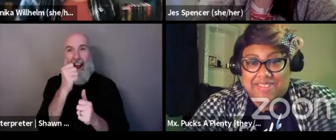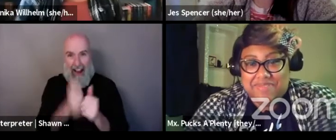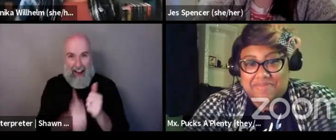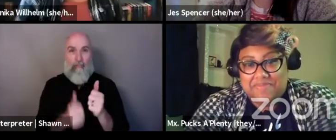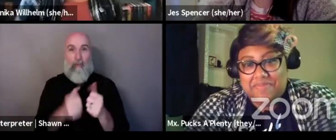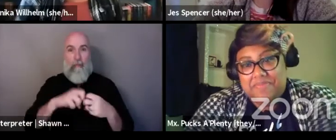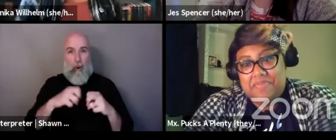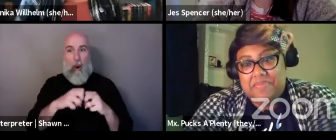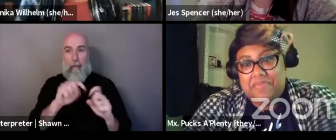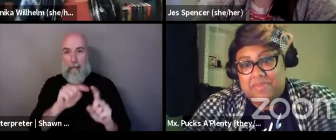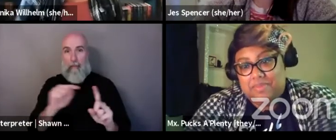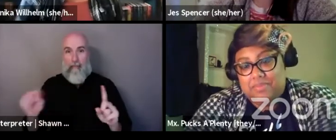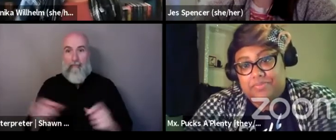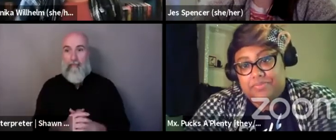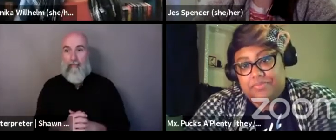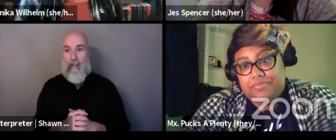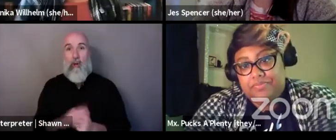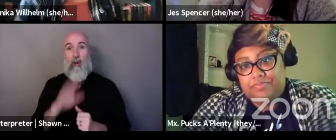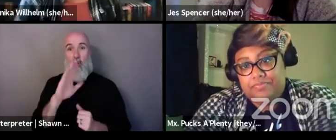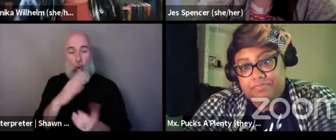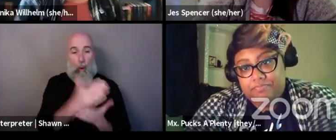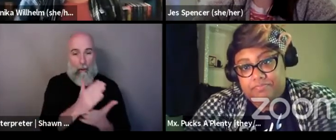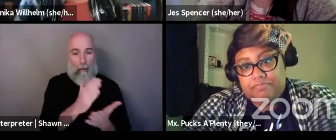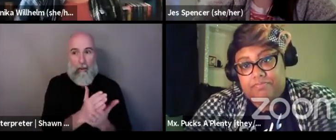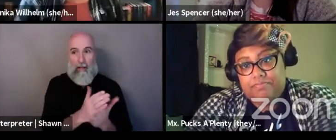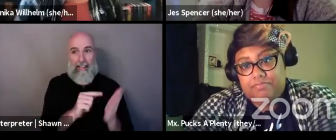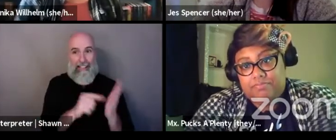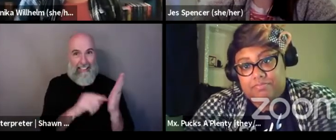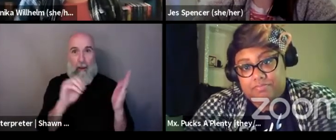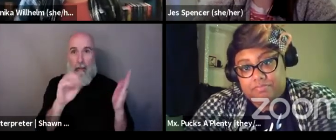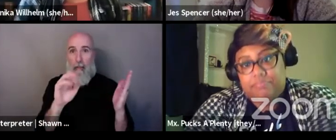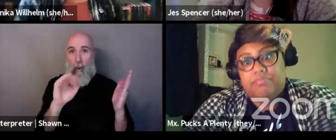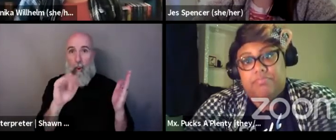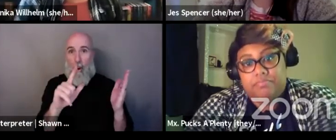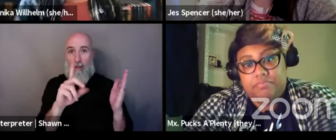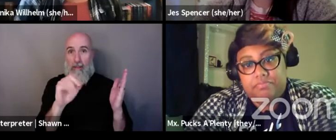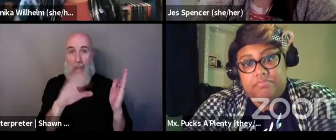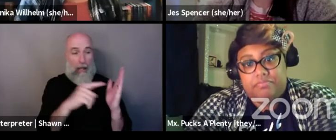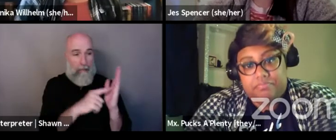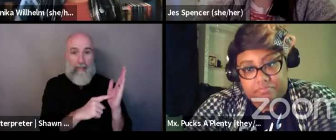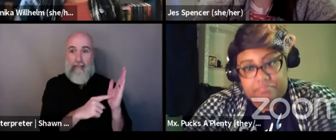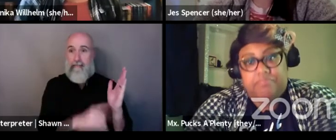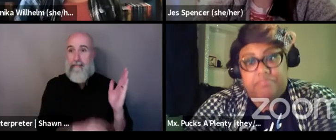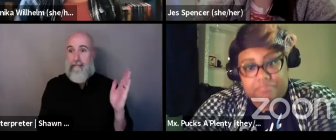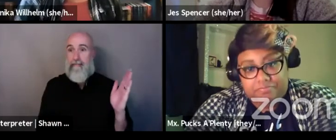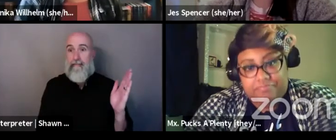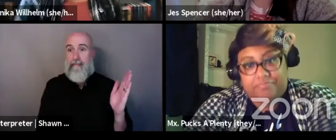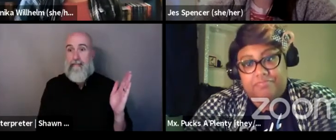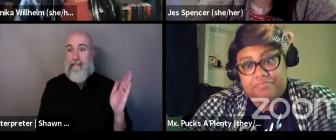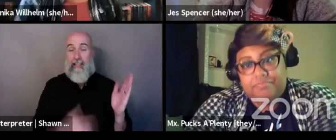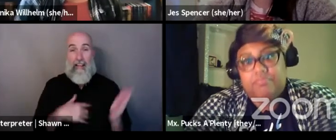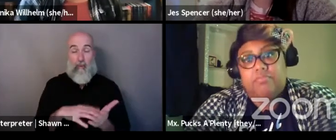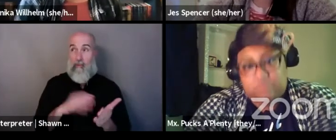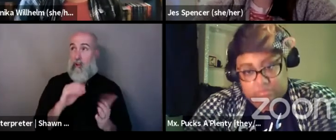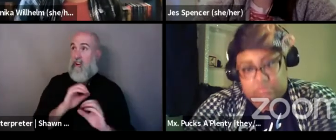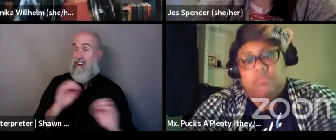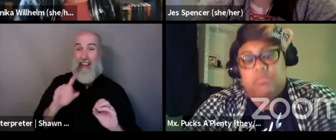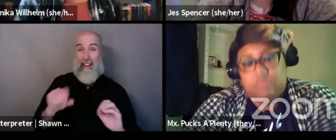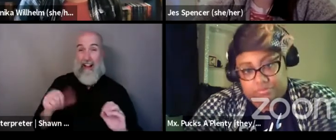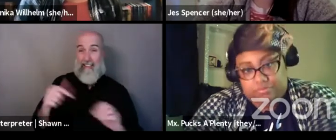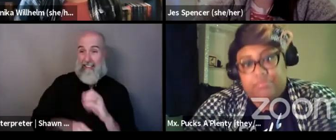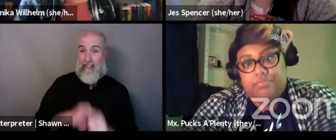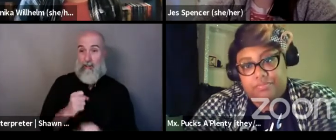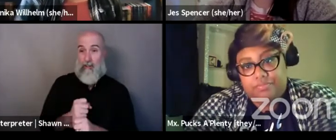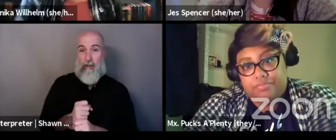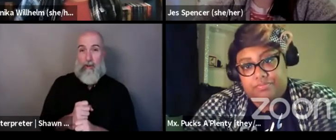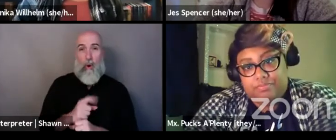problem. Your budget is a moral document. If we have learned nothing else this year,